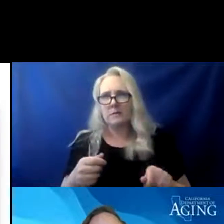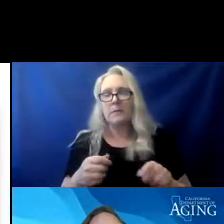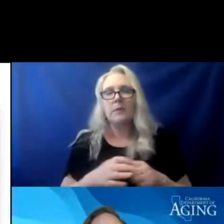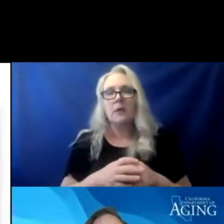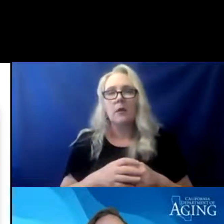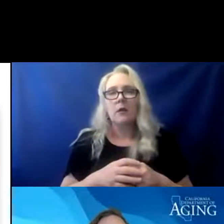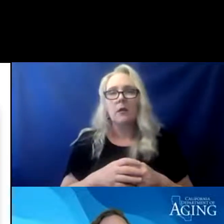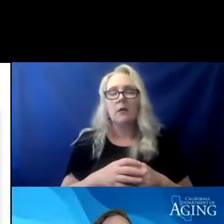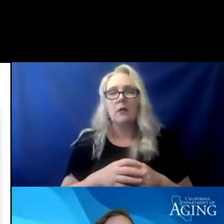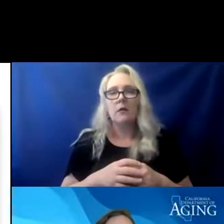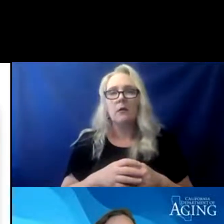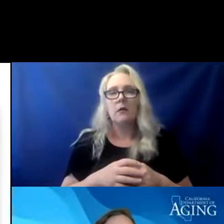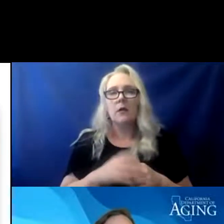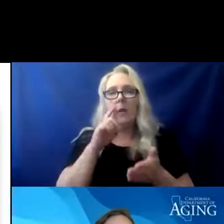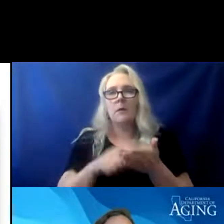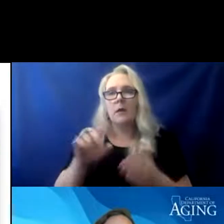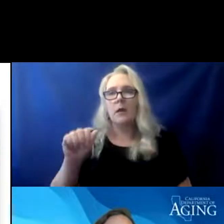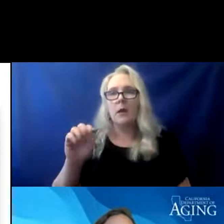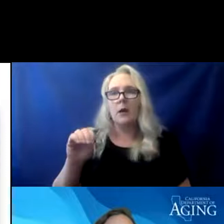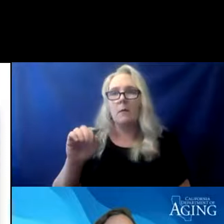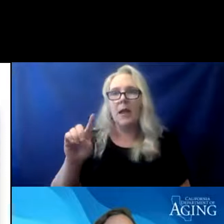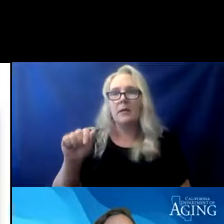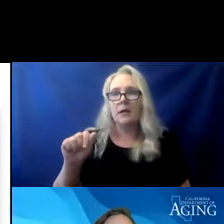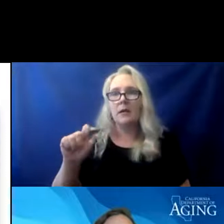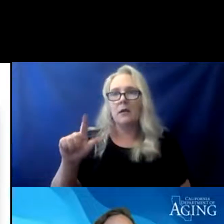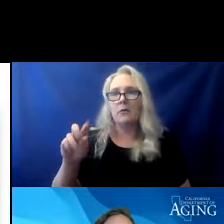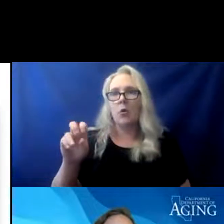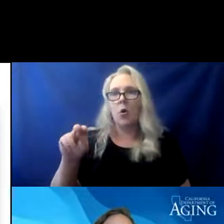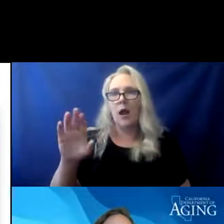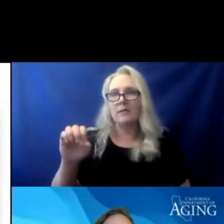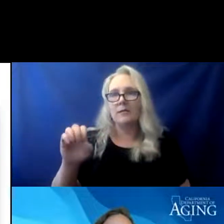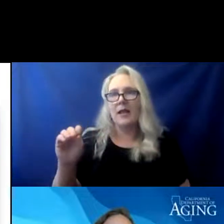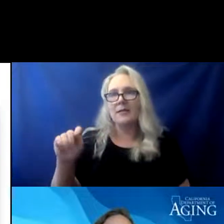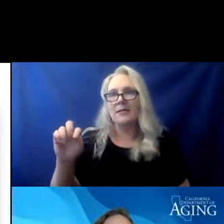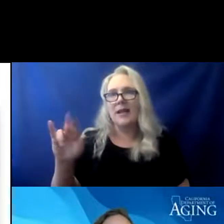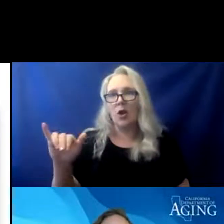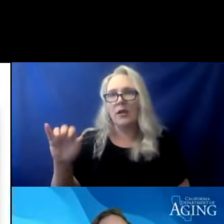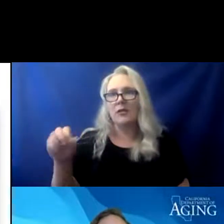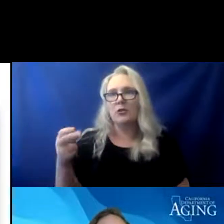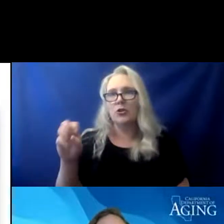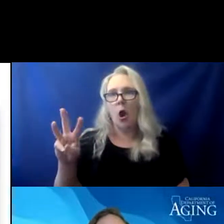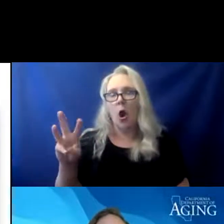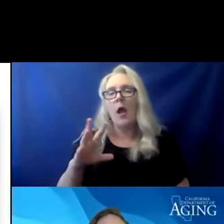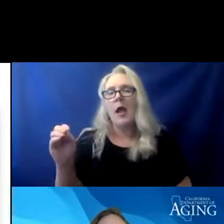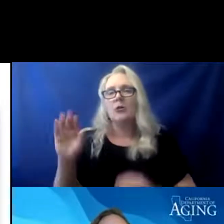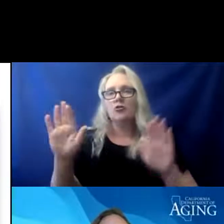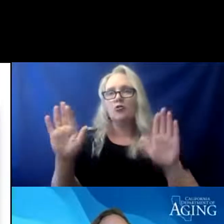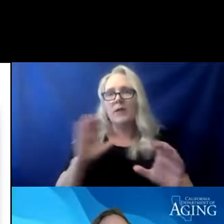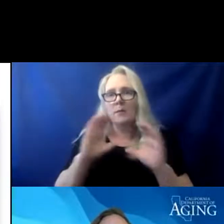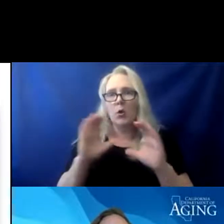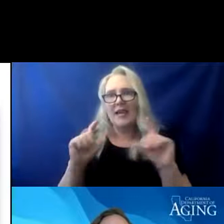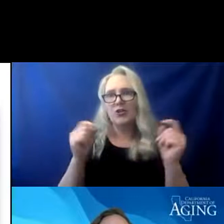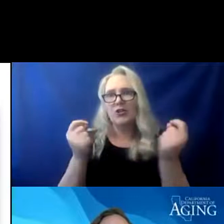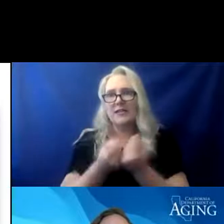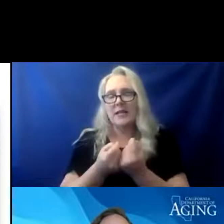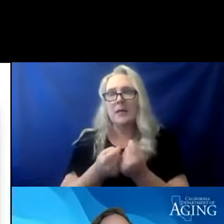I want to acknowledge Amanda Lawrence and Terry Shaw, who you'll be hearing from later, and our terrific communications team,